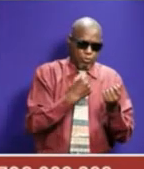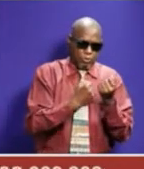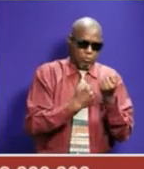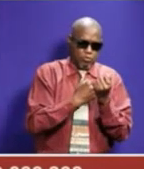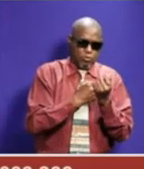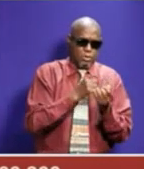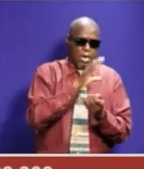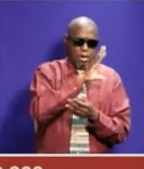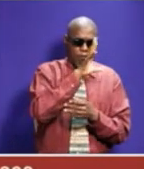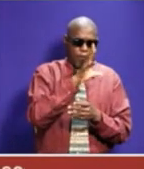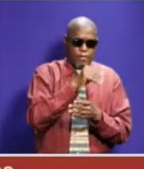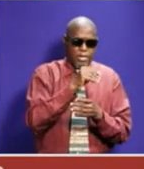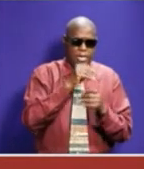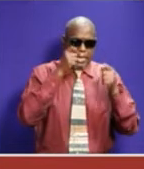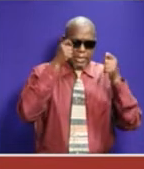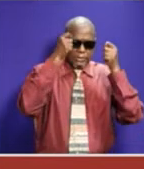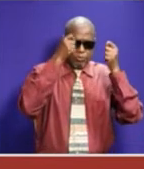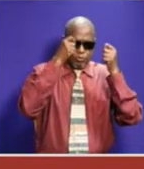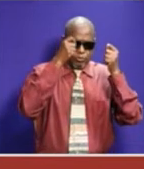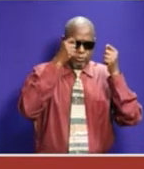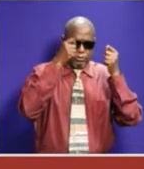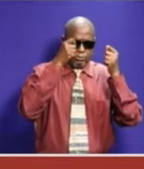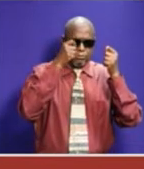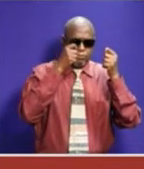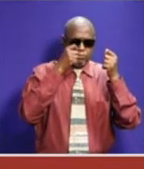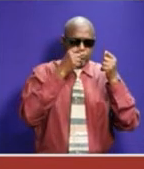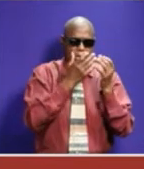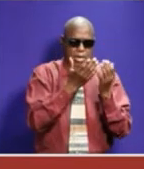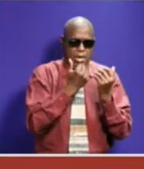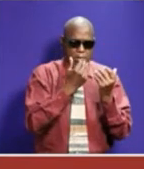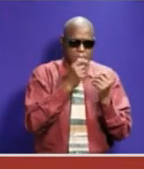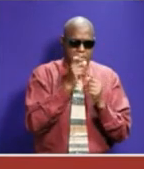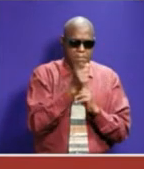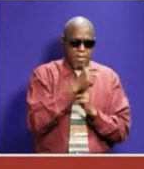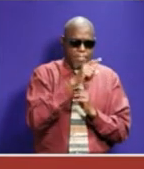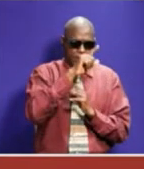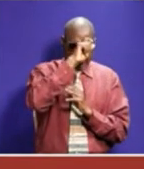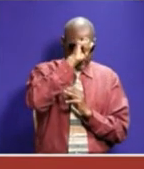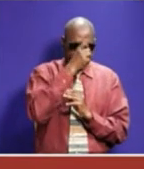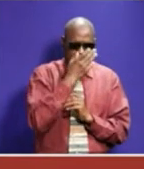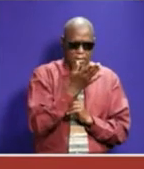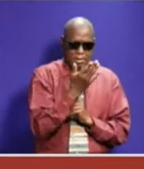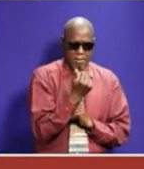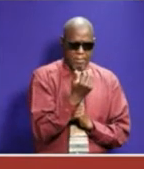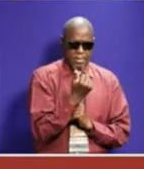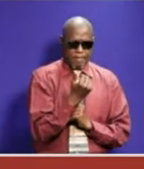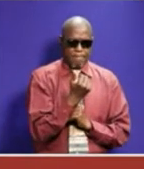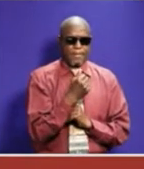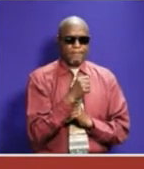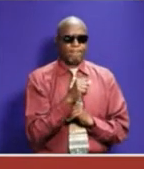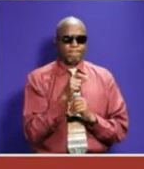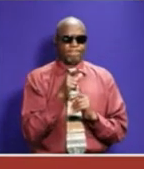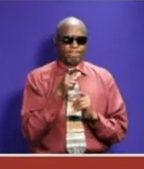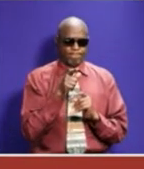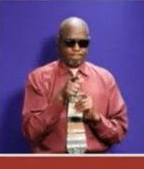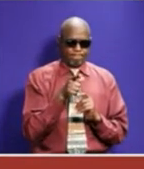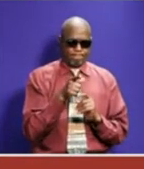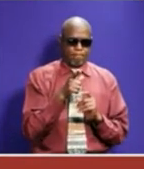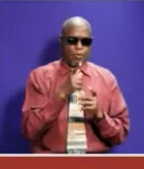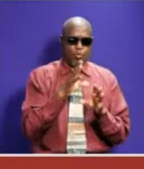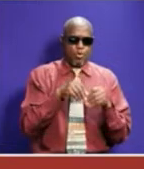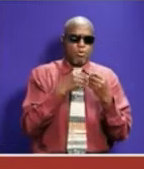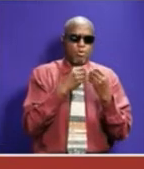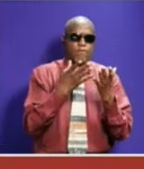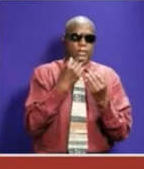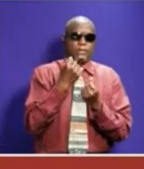Club Championships coming up later this month in Egypt, and we are preparing them for that purpose, and we are providing